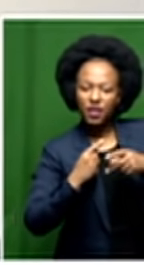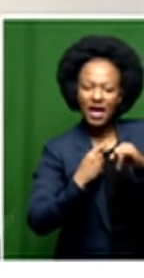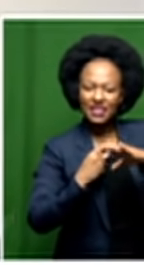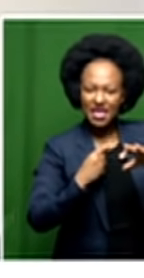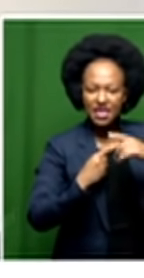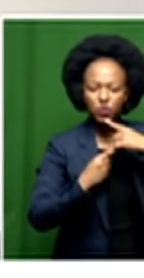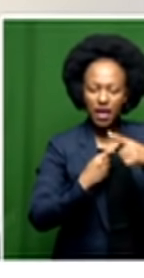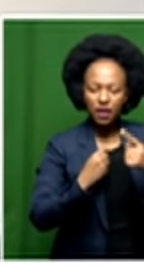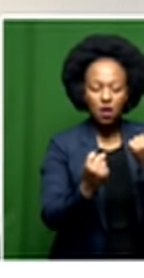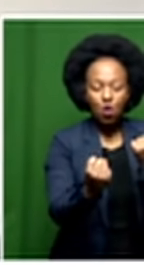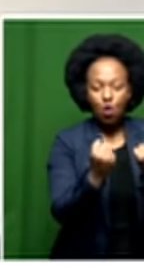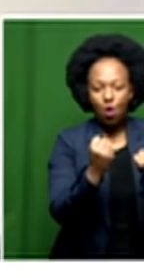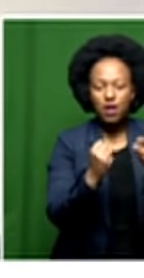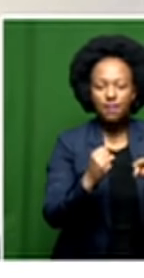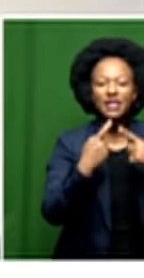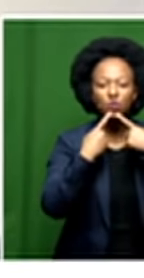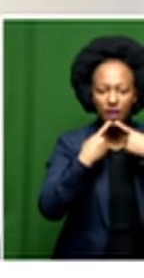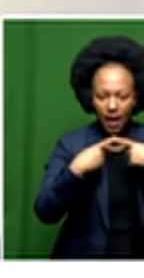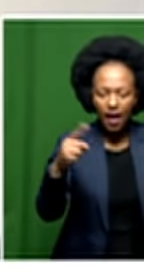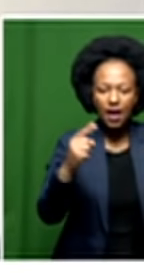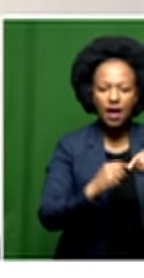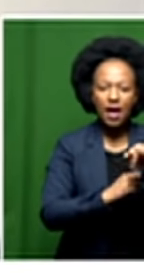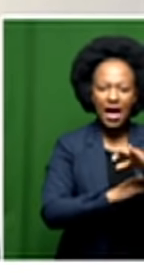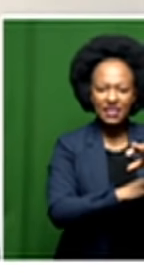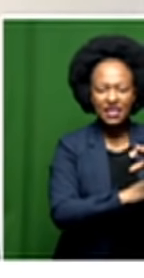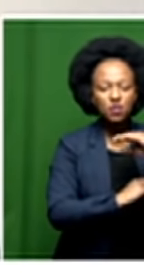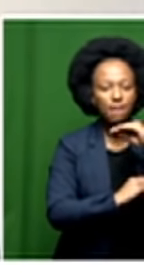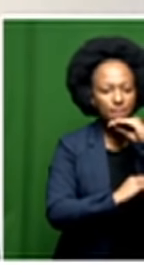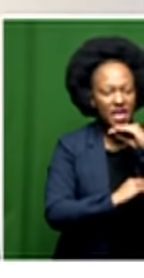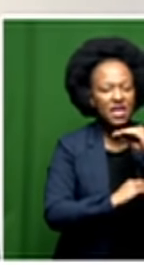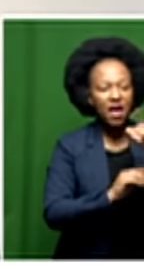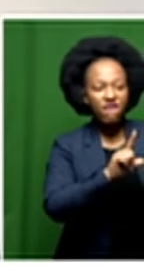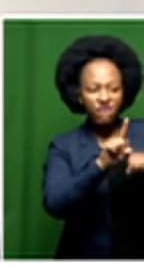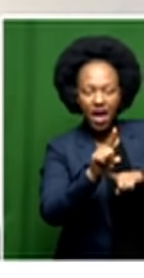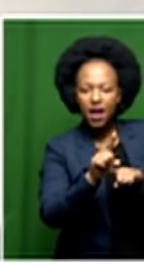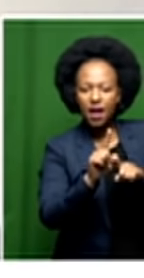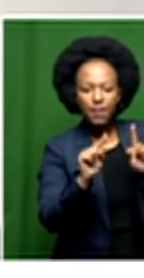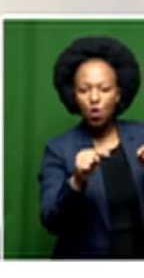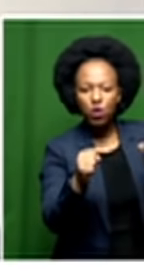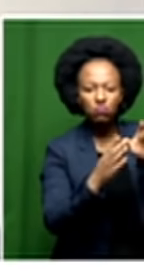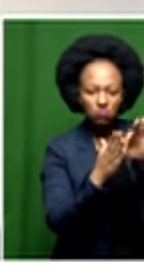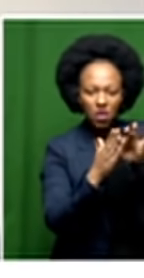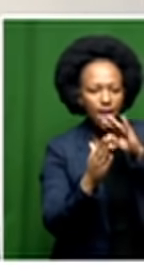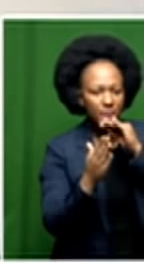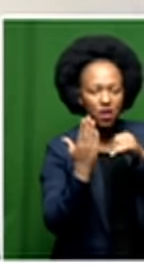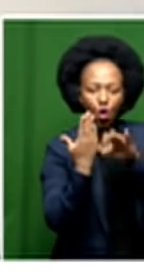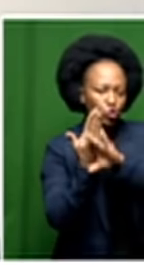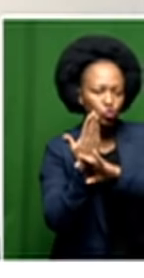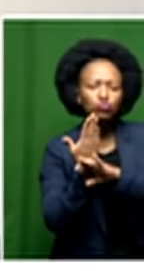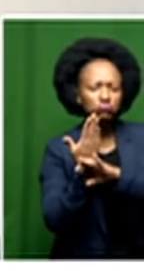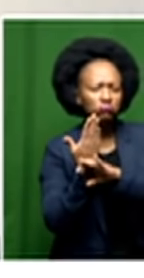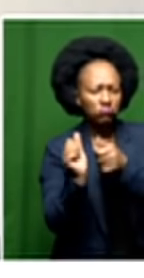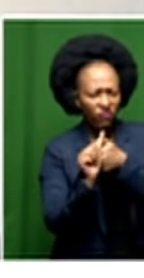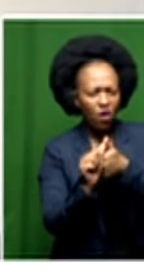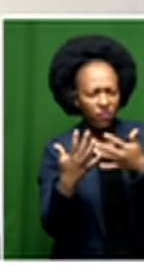court must declare the conduct of the IEC in failing to hold an election as unconstitutional. And it is within